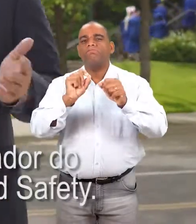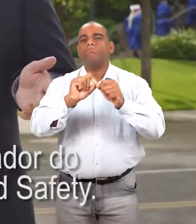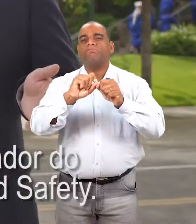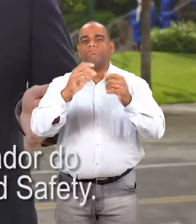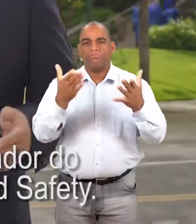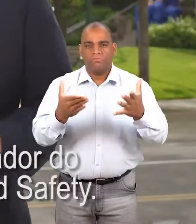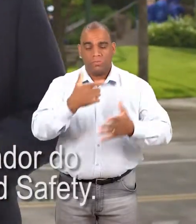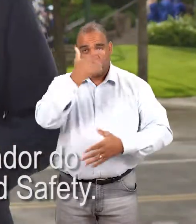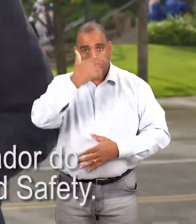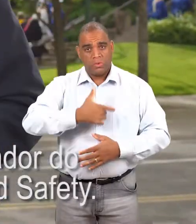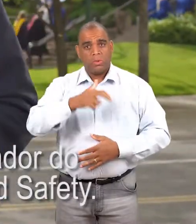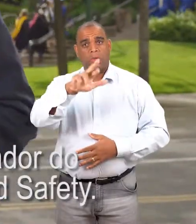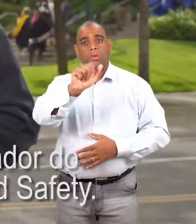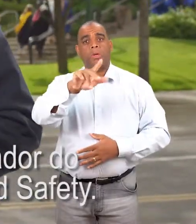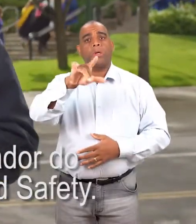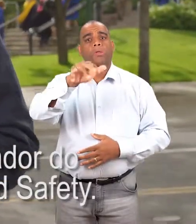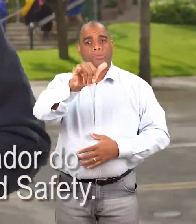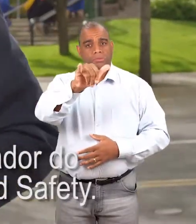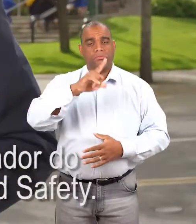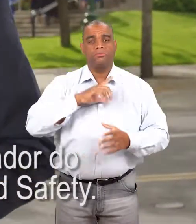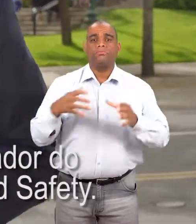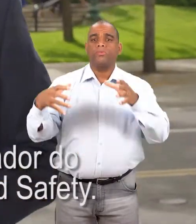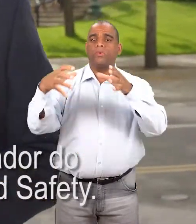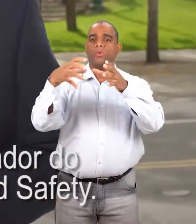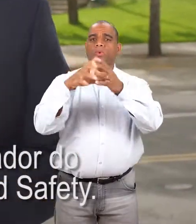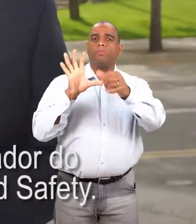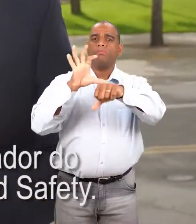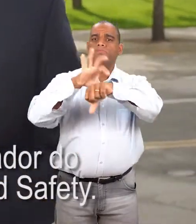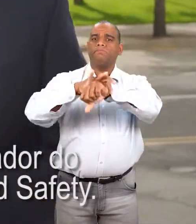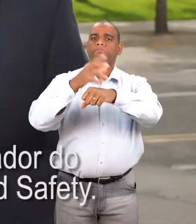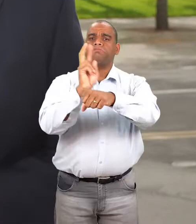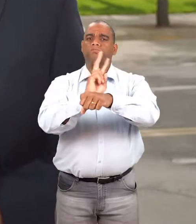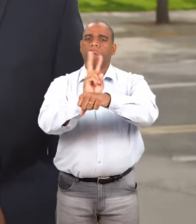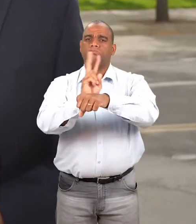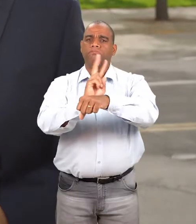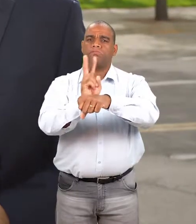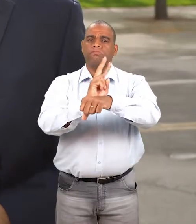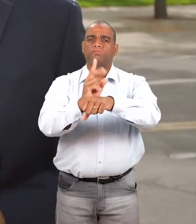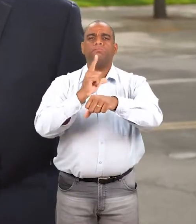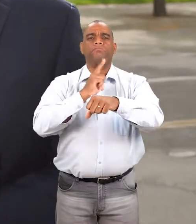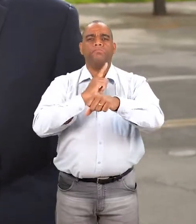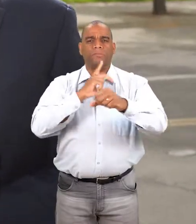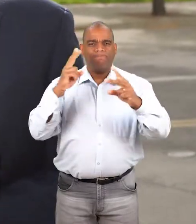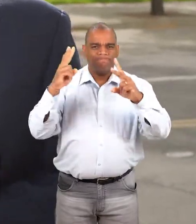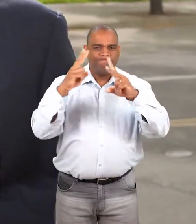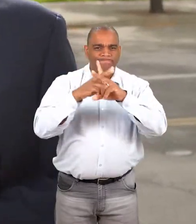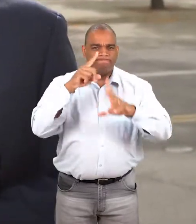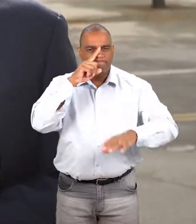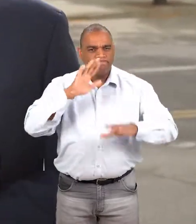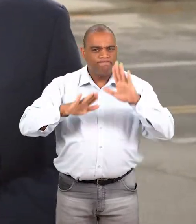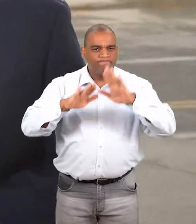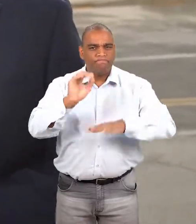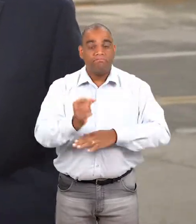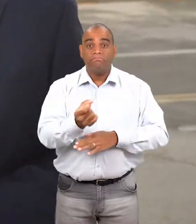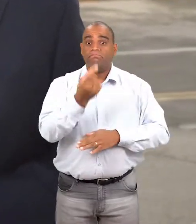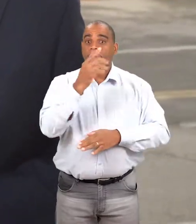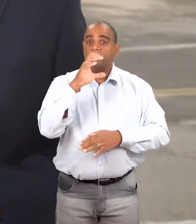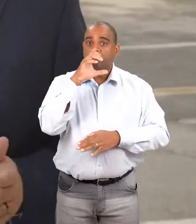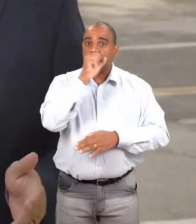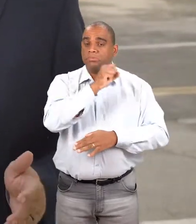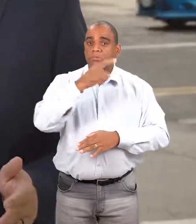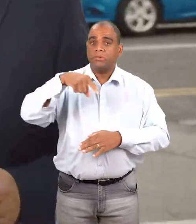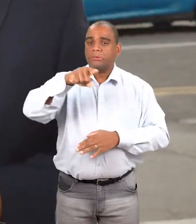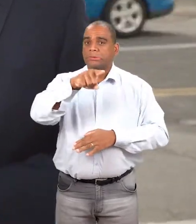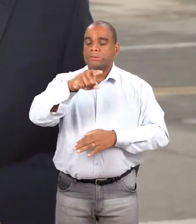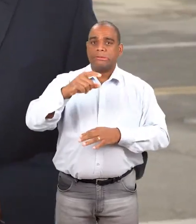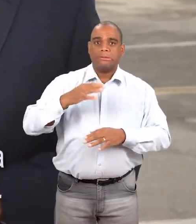I'm Randy Spivey, CEO and founder of the Center for Personal Protection and Safety. Because extreme violence can seem so random and beyond our control,